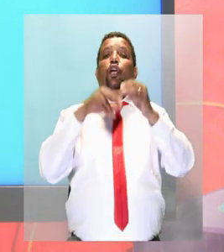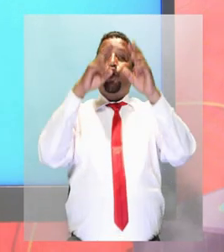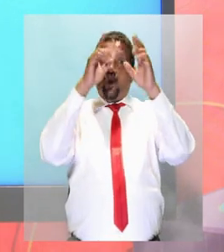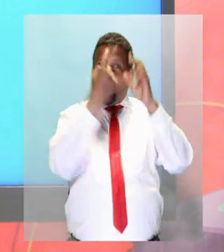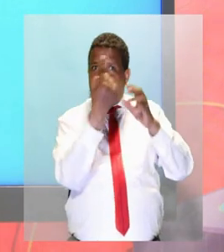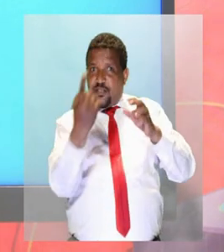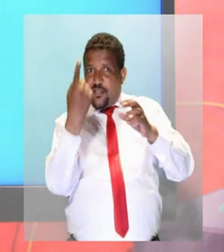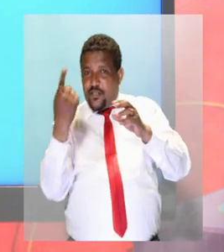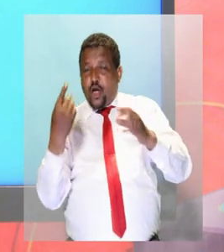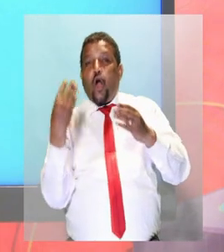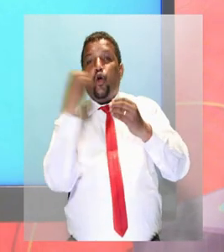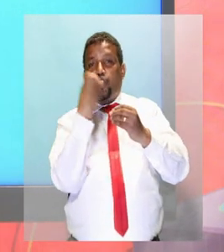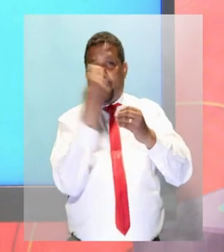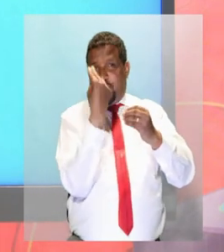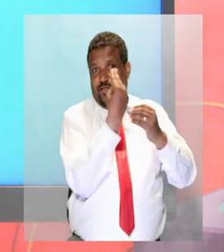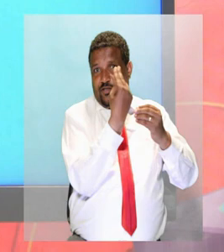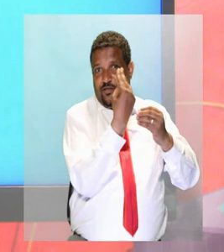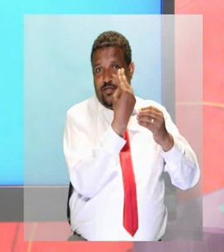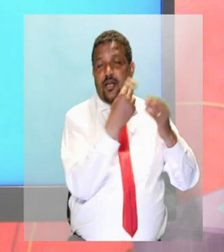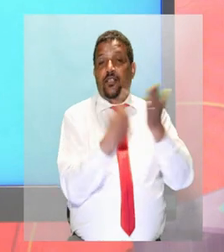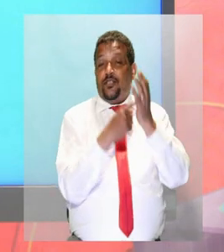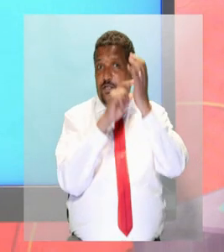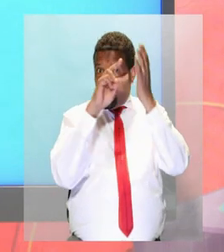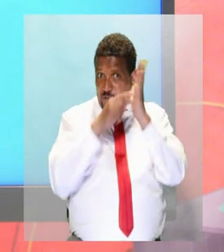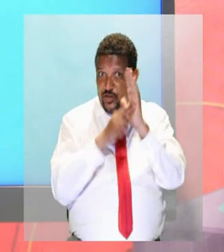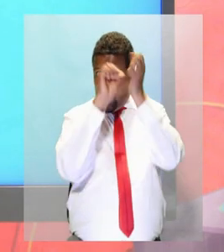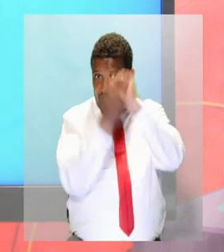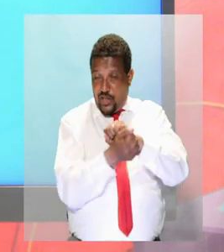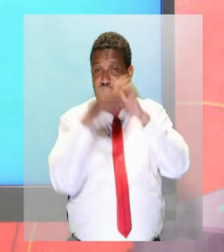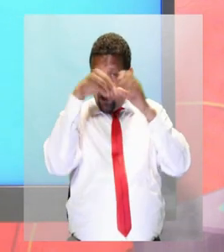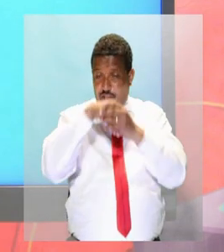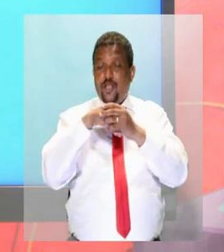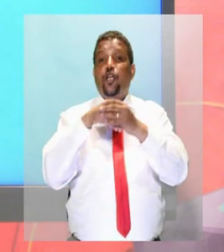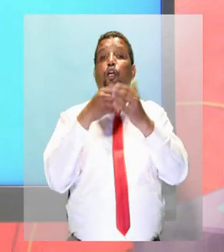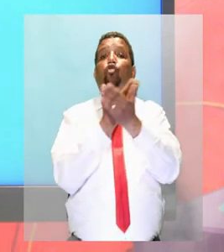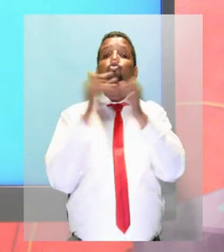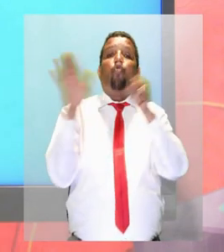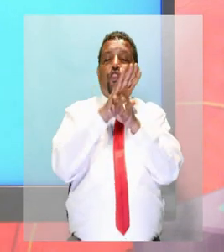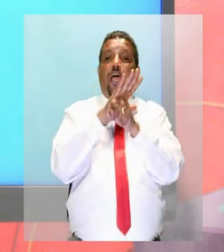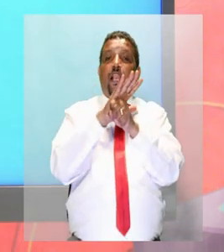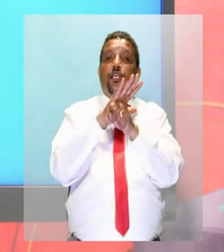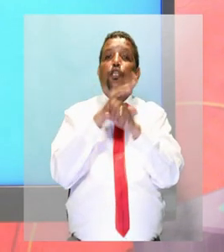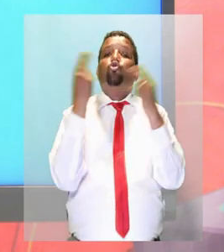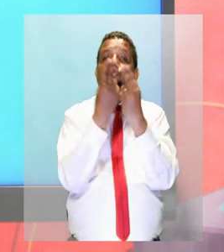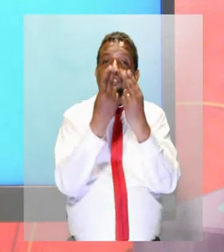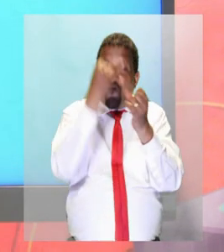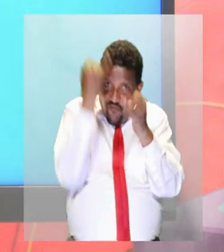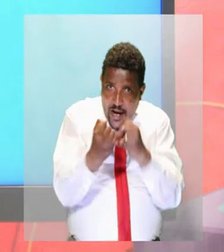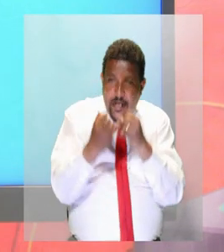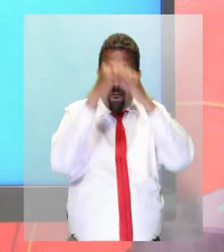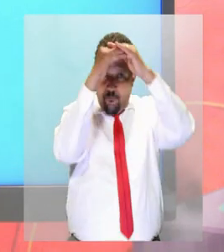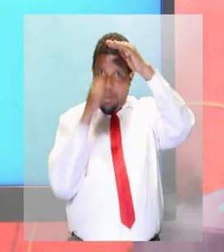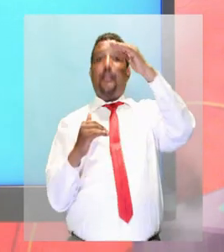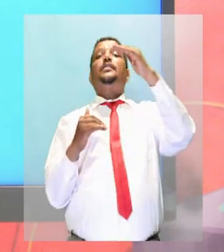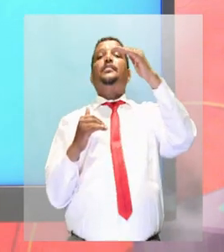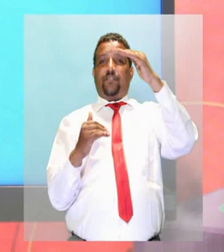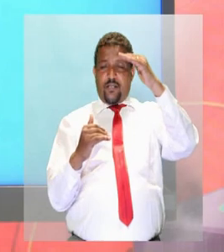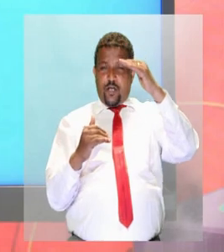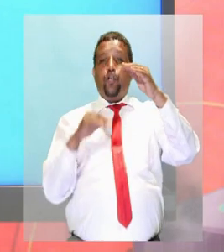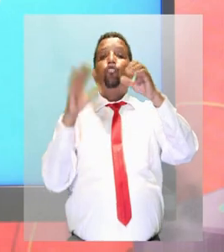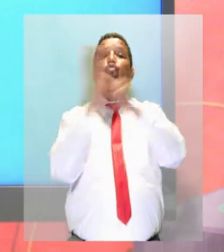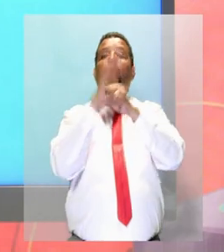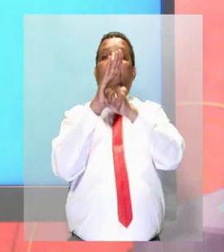consumption. This means the change in total utility is total utility final minus the total utility